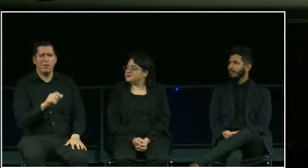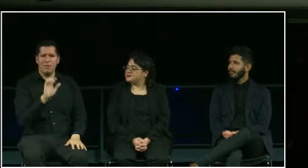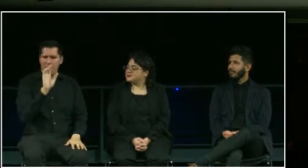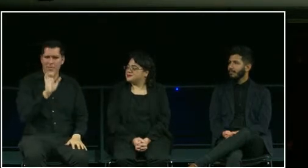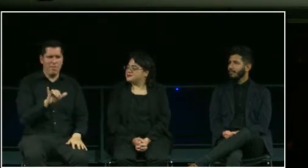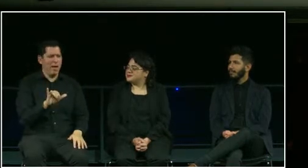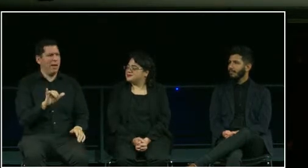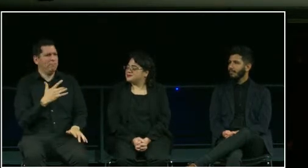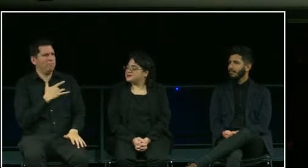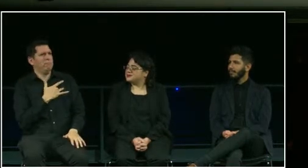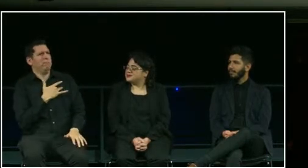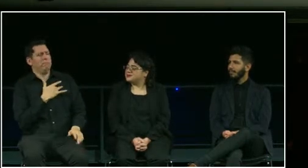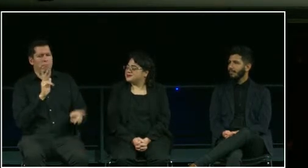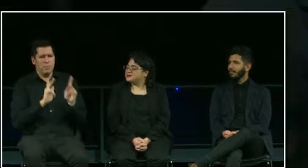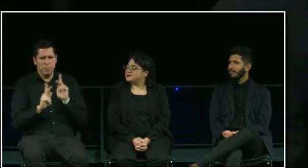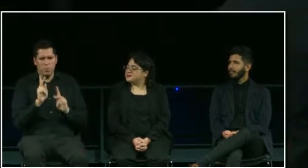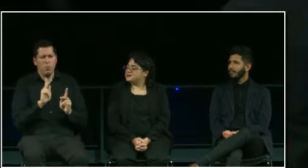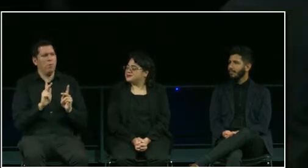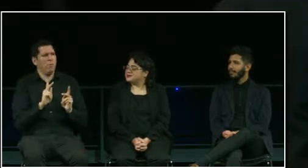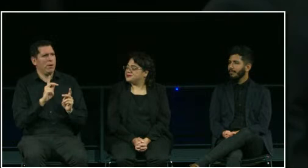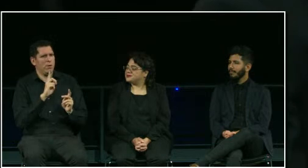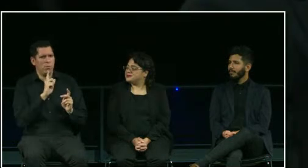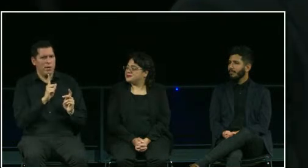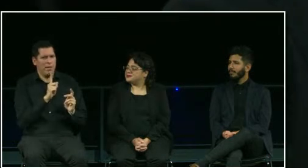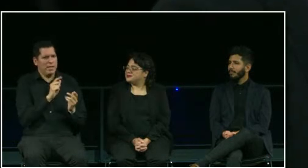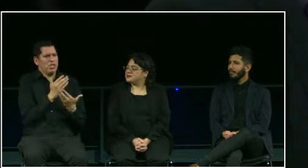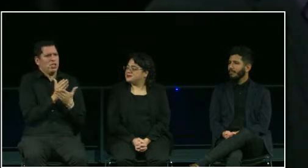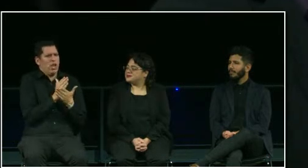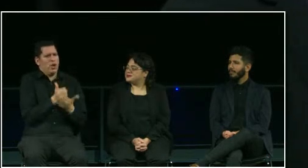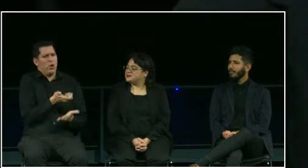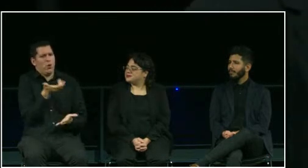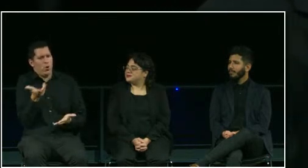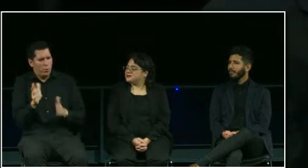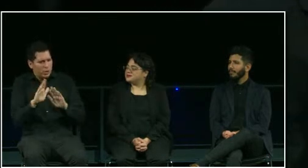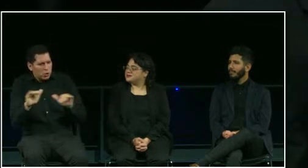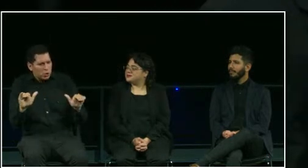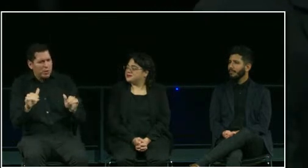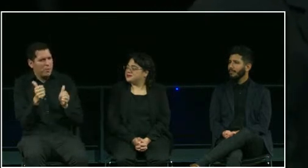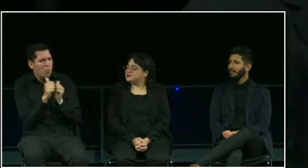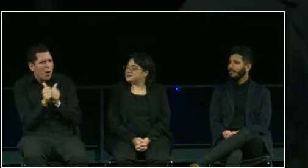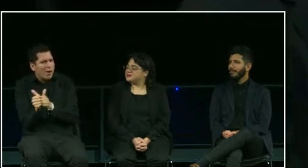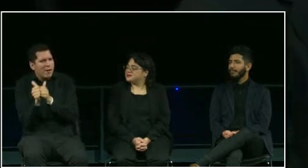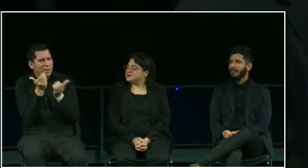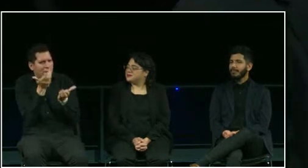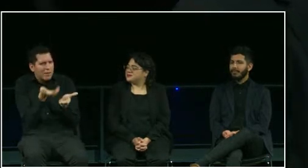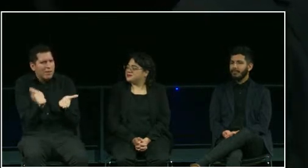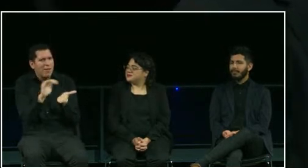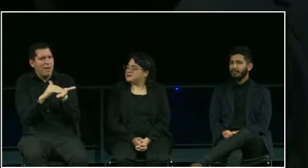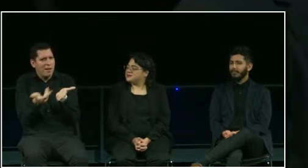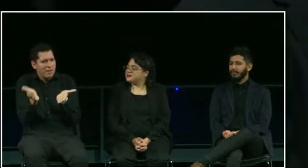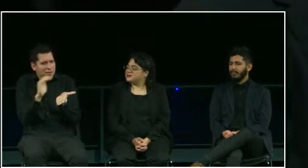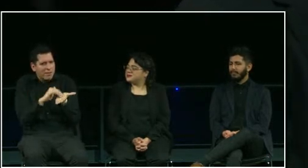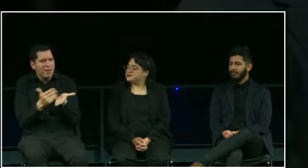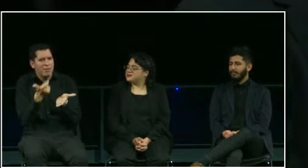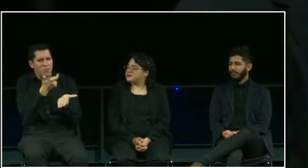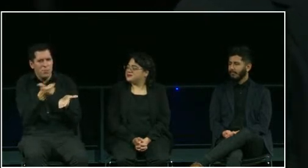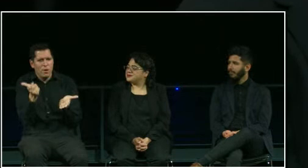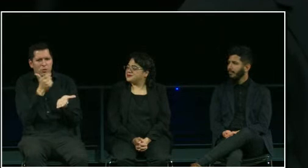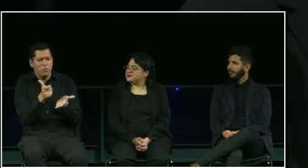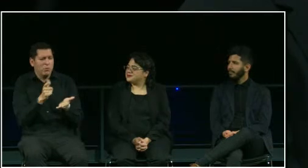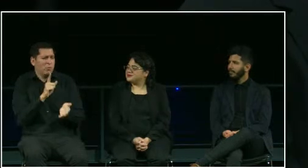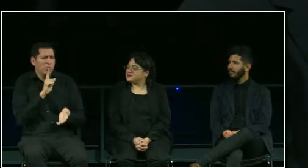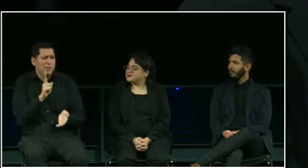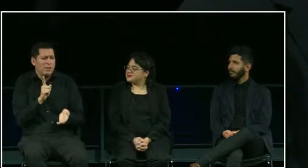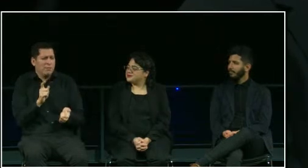And they move people and people show them to their kids and they watch them over and over again, and I couldn't be